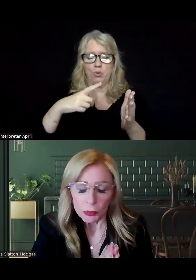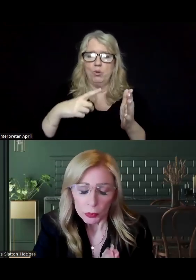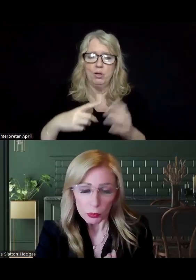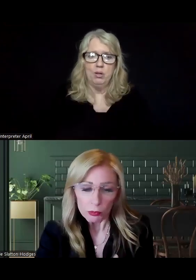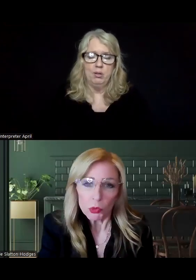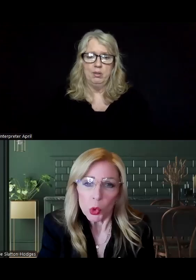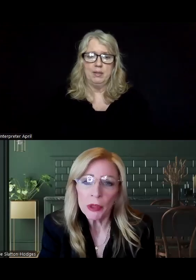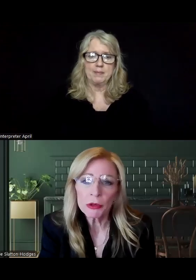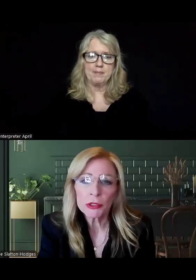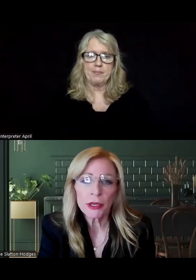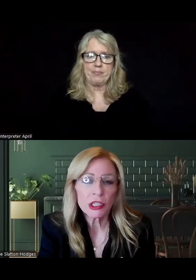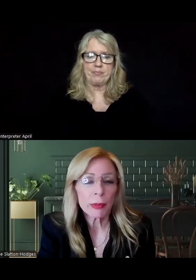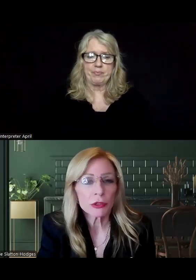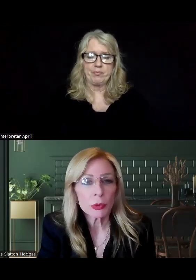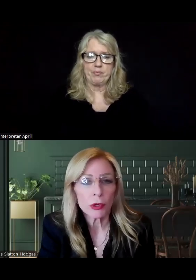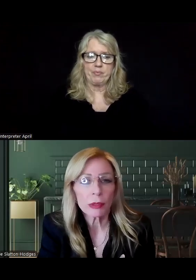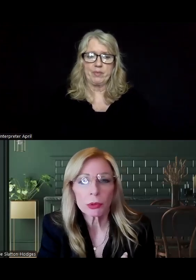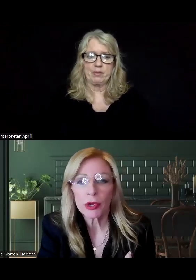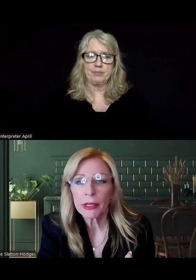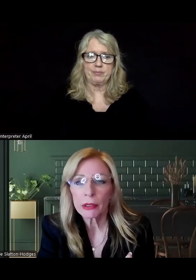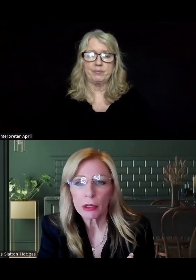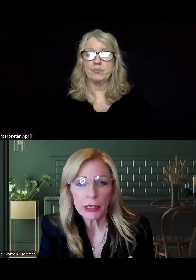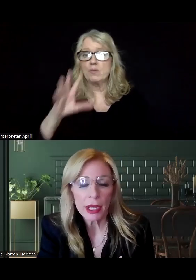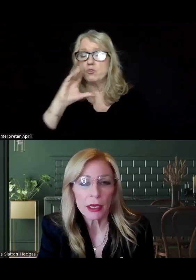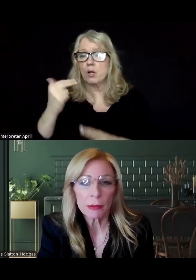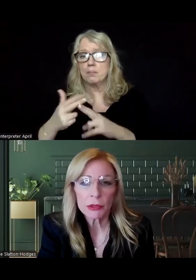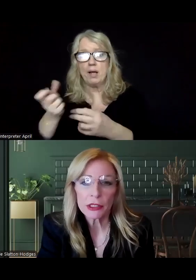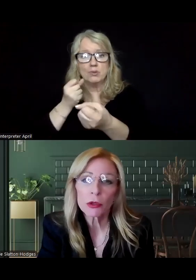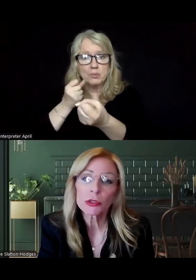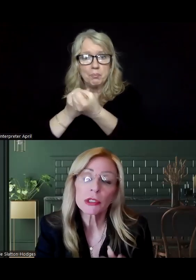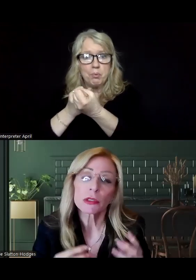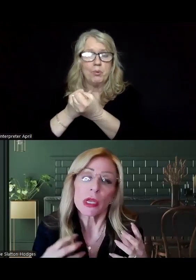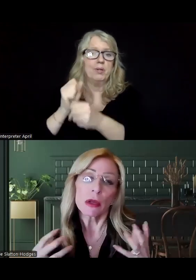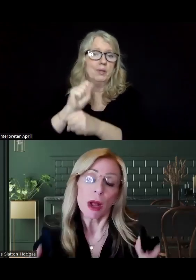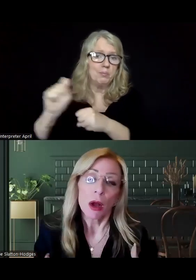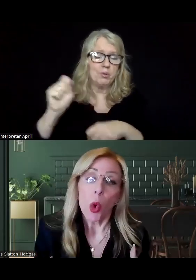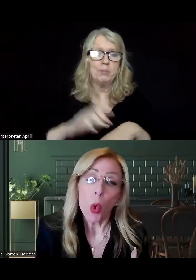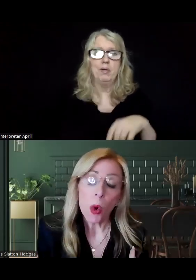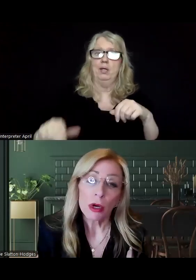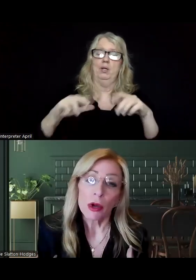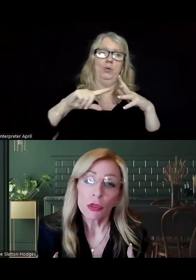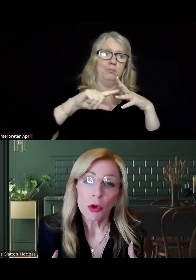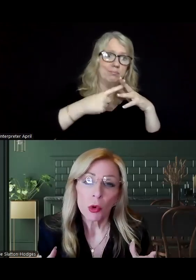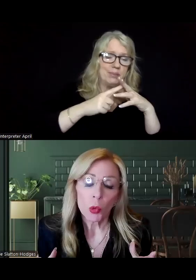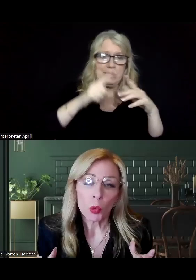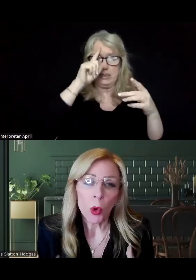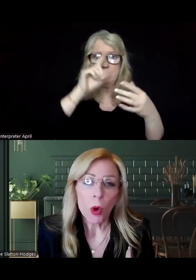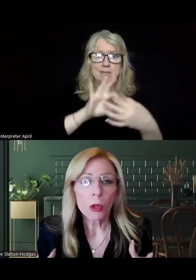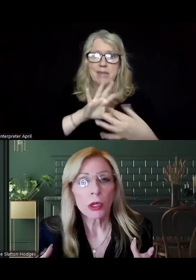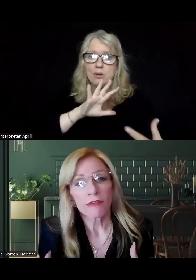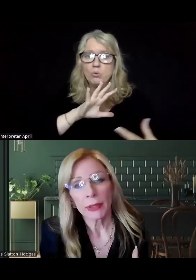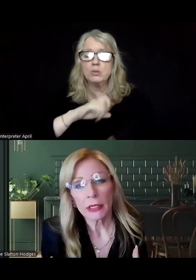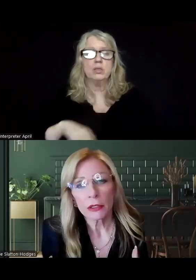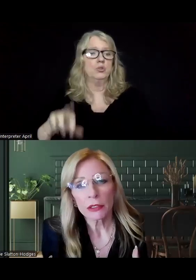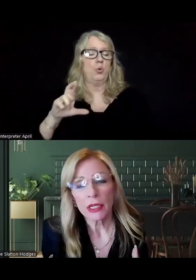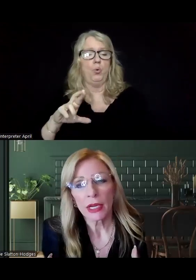So whether you're talking about supported employment, early psychosis, or the